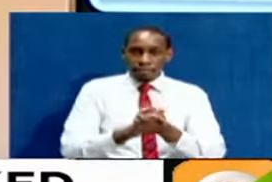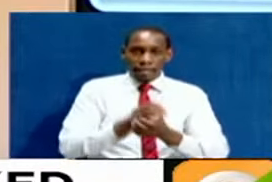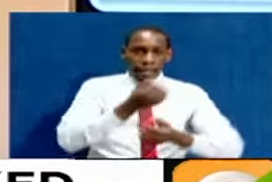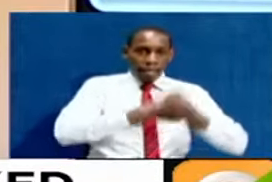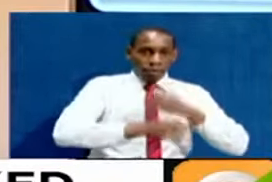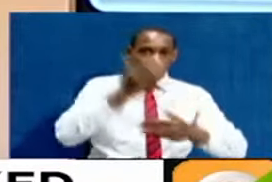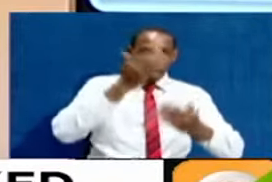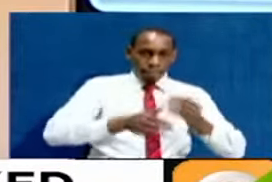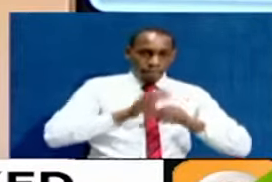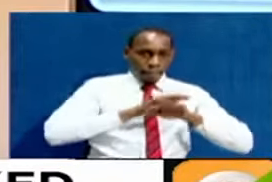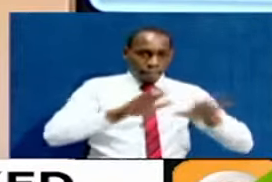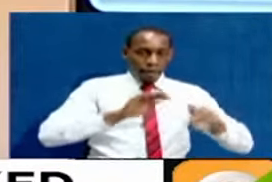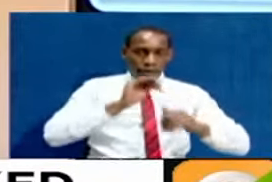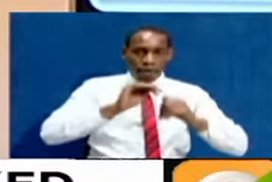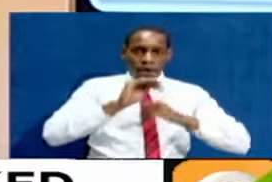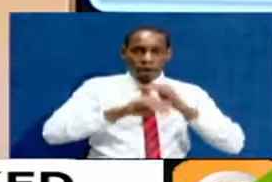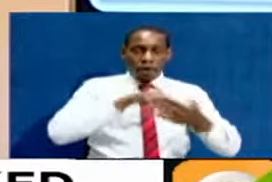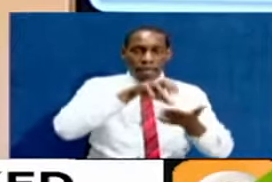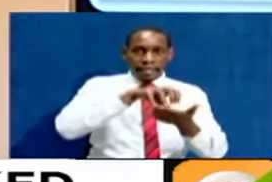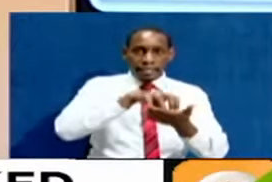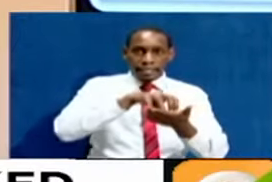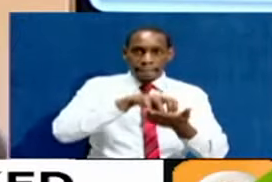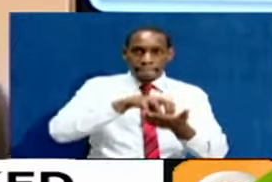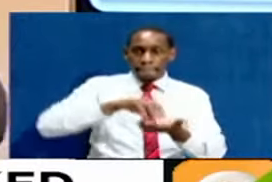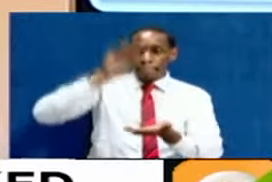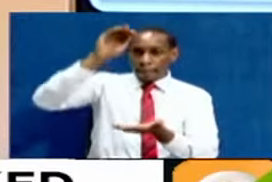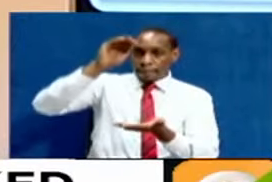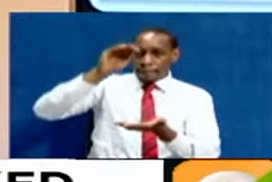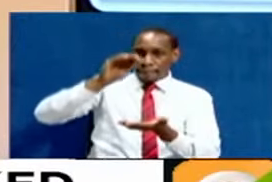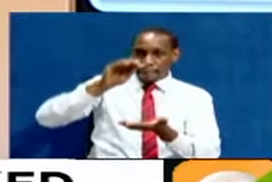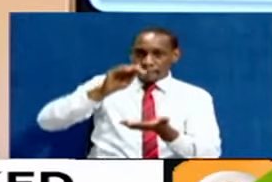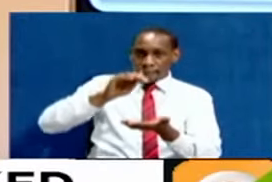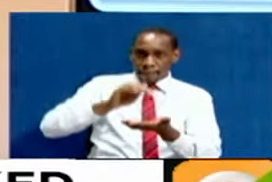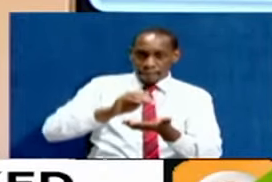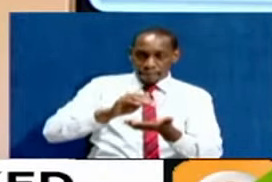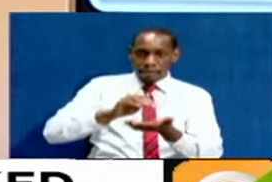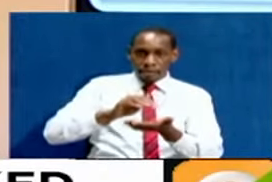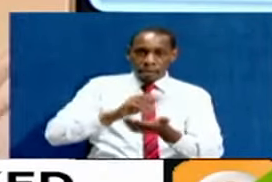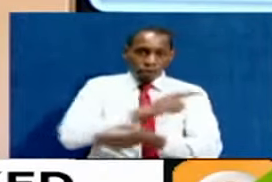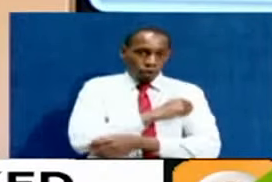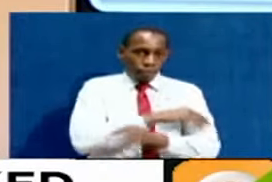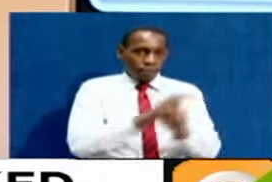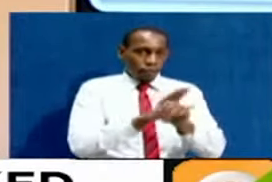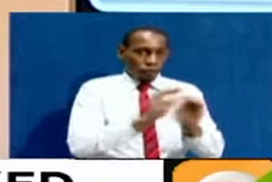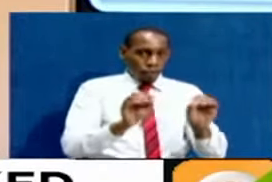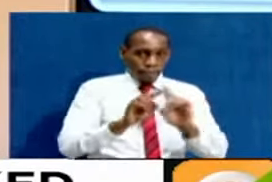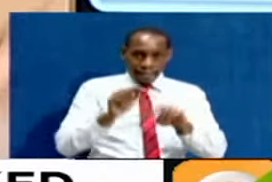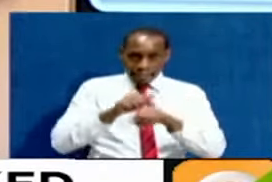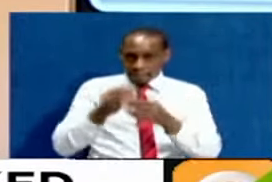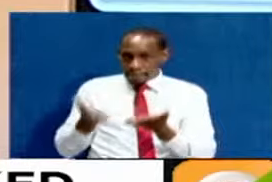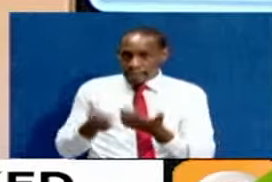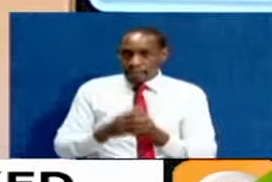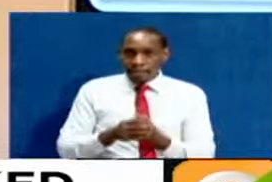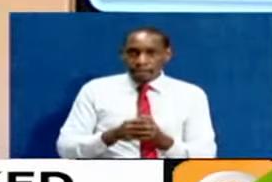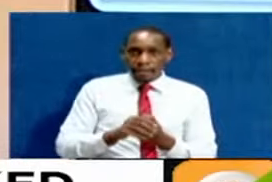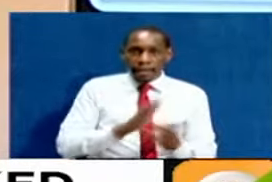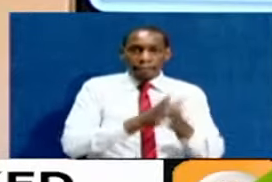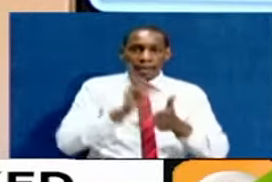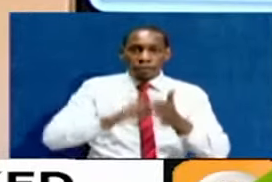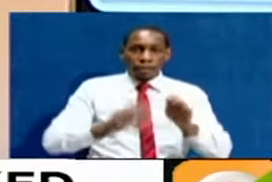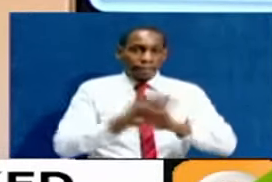right? So that all of these cases, it stops and we reduce the pressure on our healthcare systems. But in the meantime, what was the